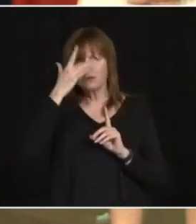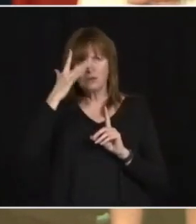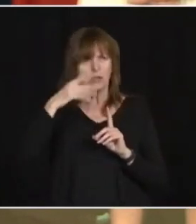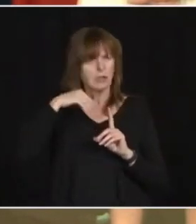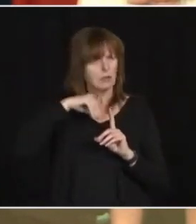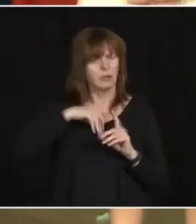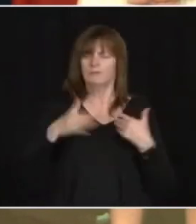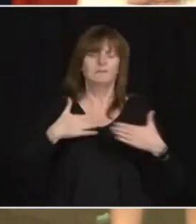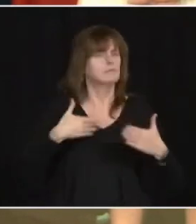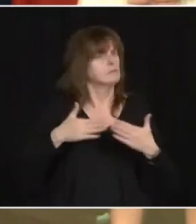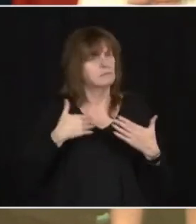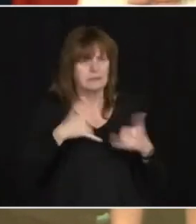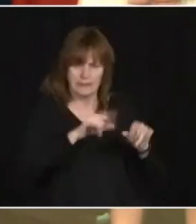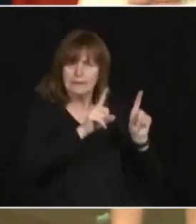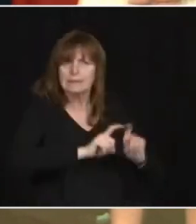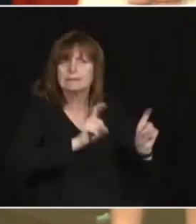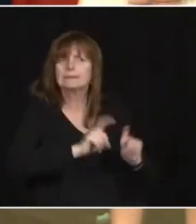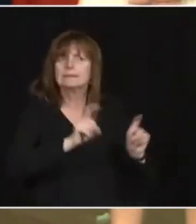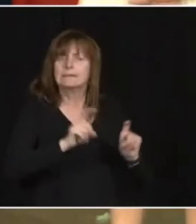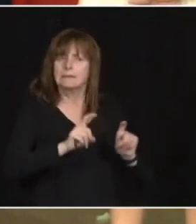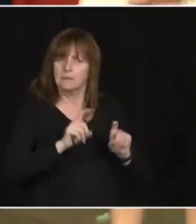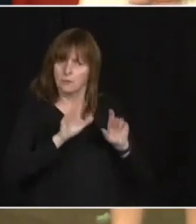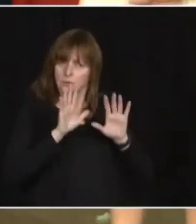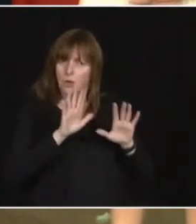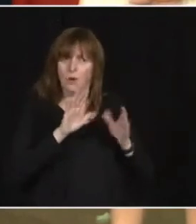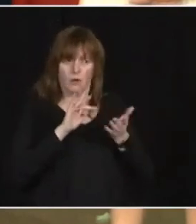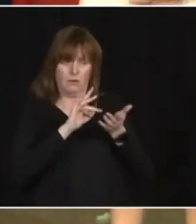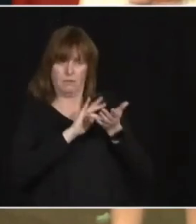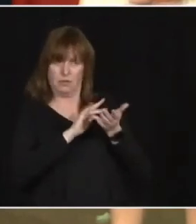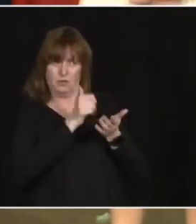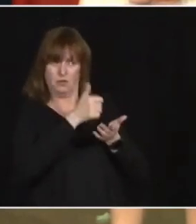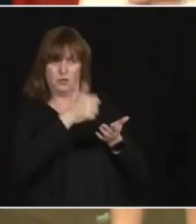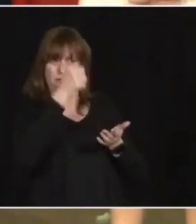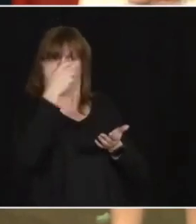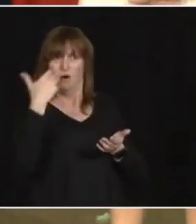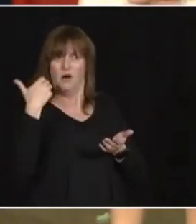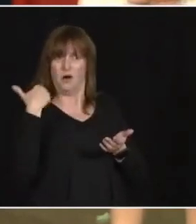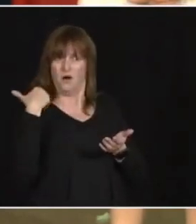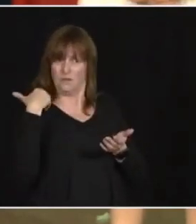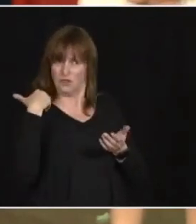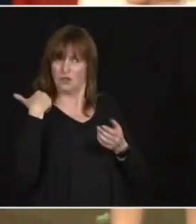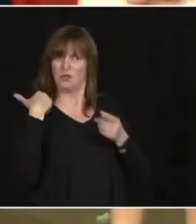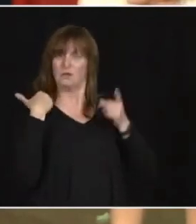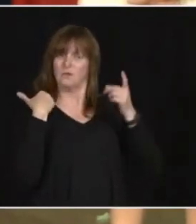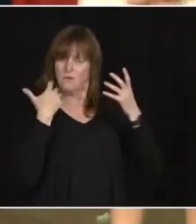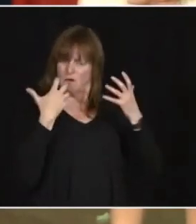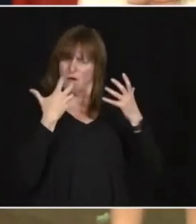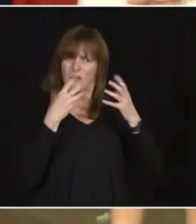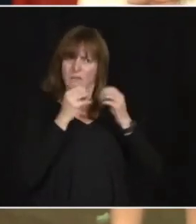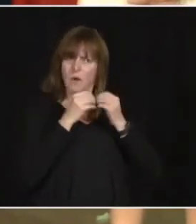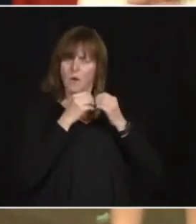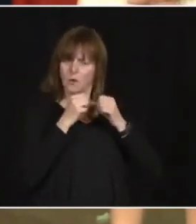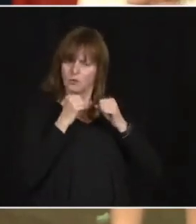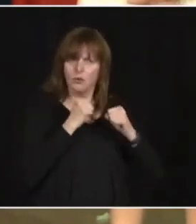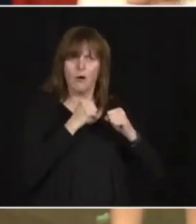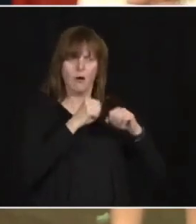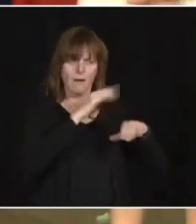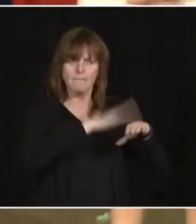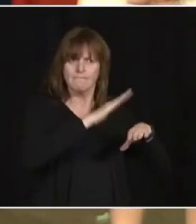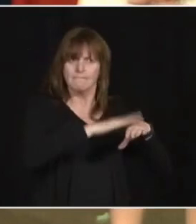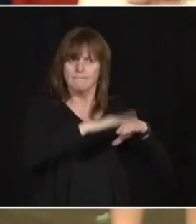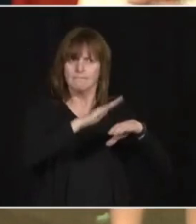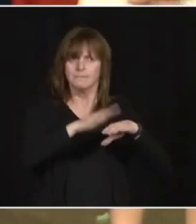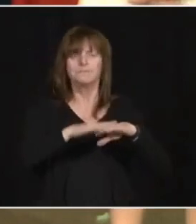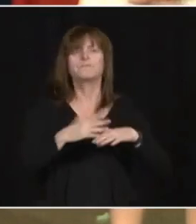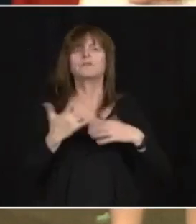Health and we're issuing this emergency order to take every measure and every action that we